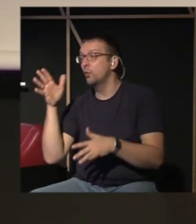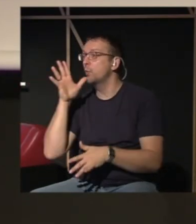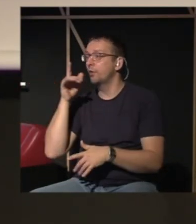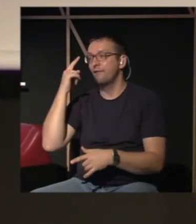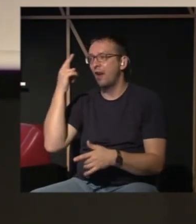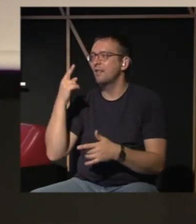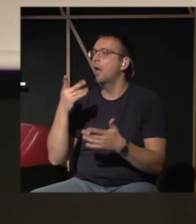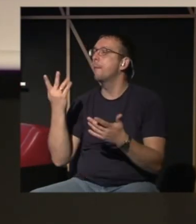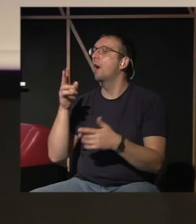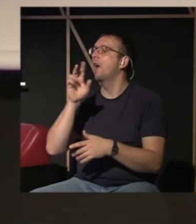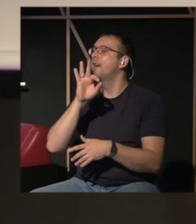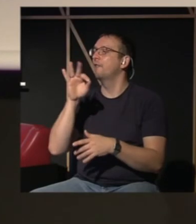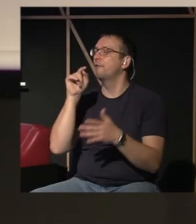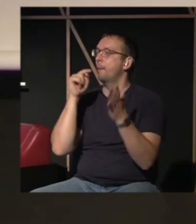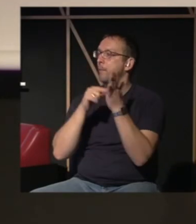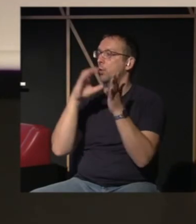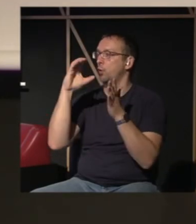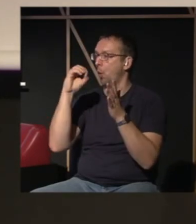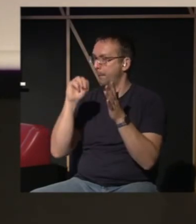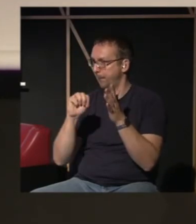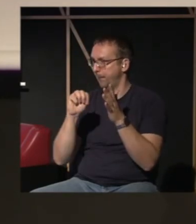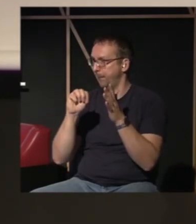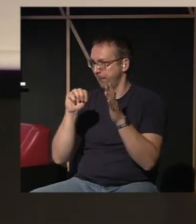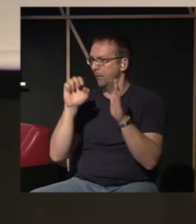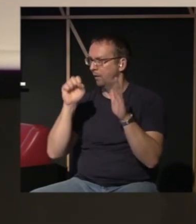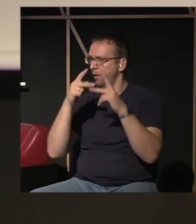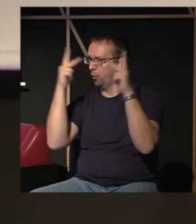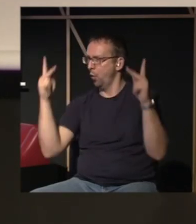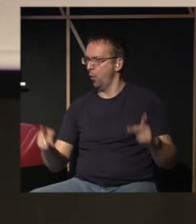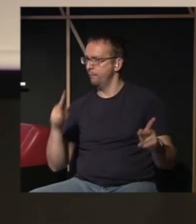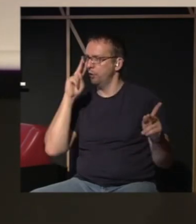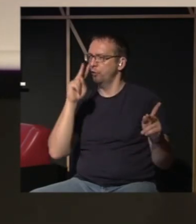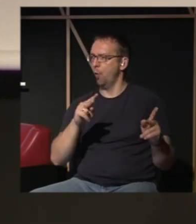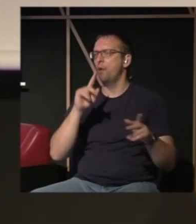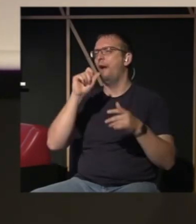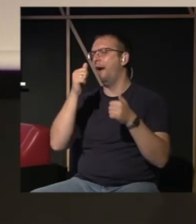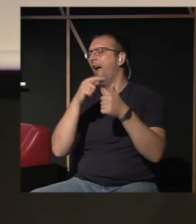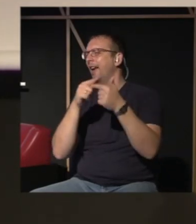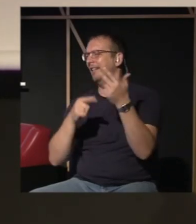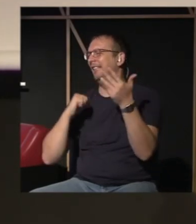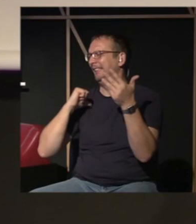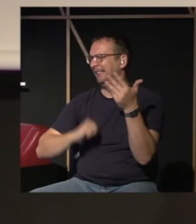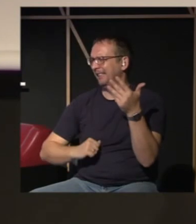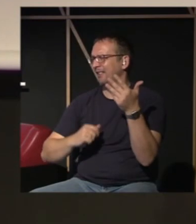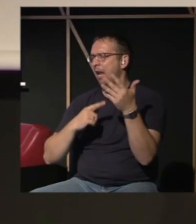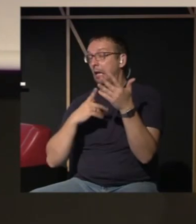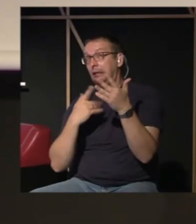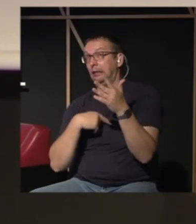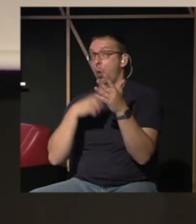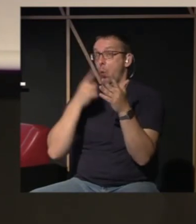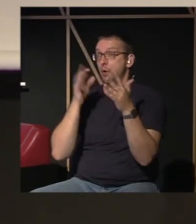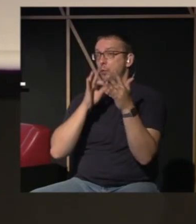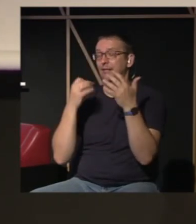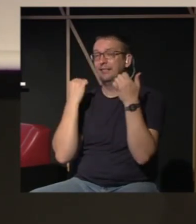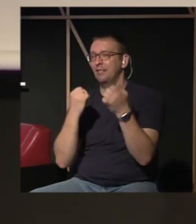FIFA.com. In some of the commentary, I believe, again, don't quote me on this, but perhaps it was at least